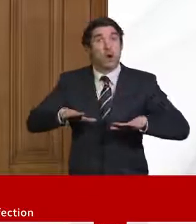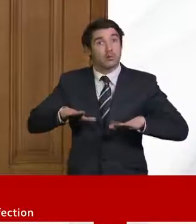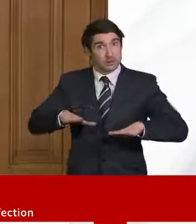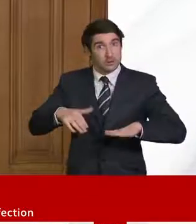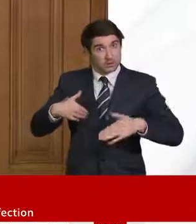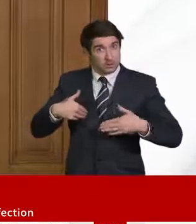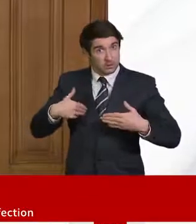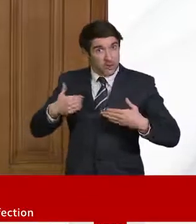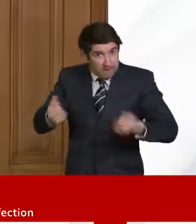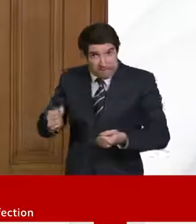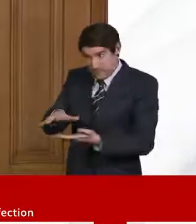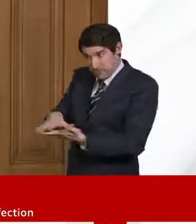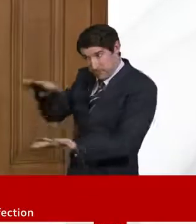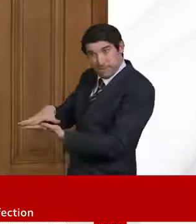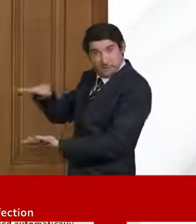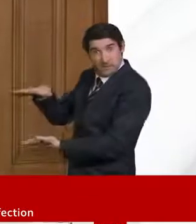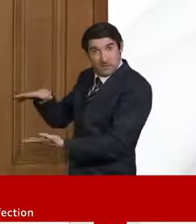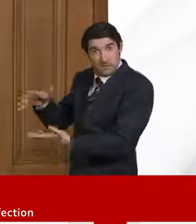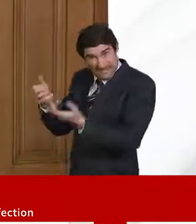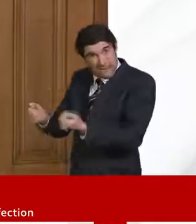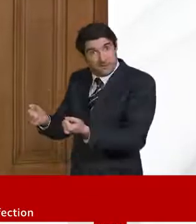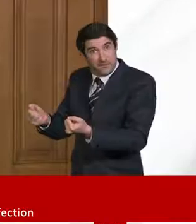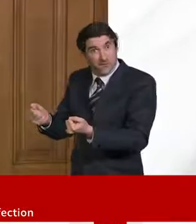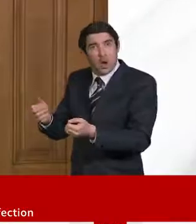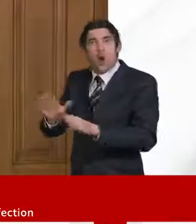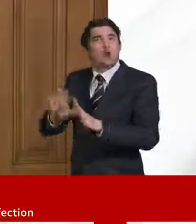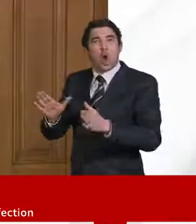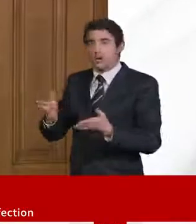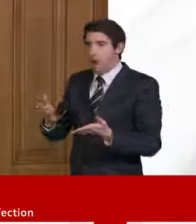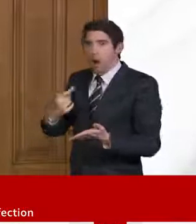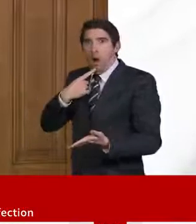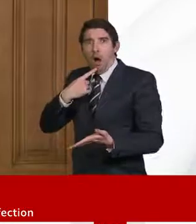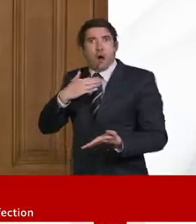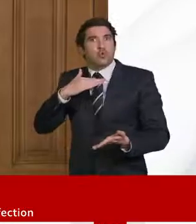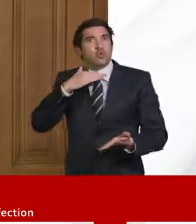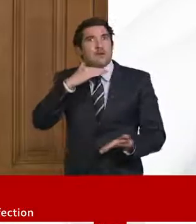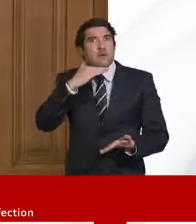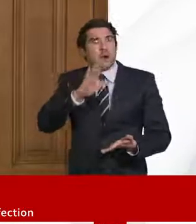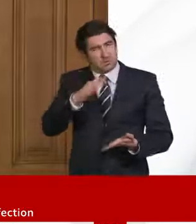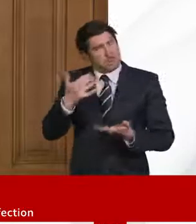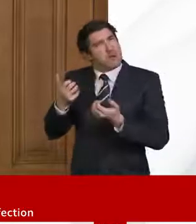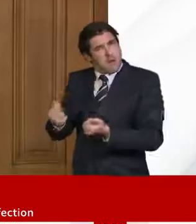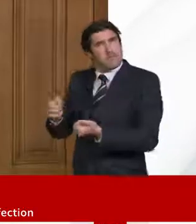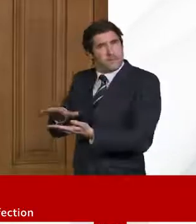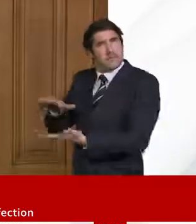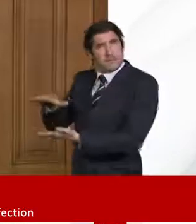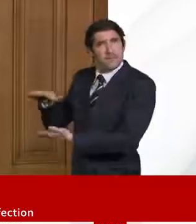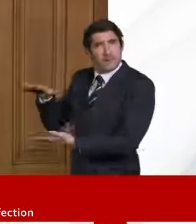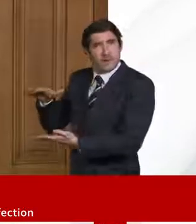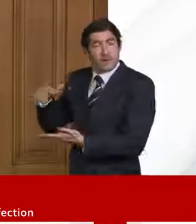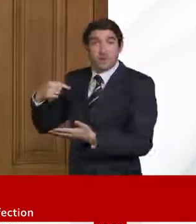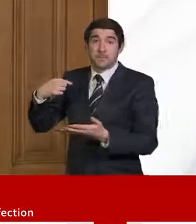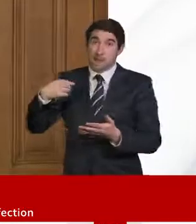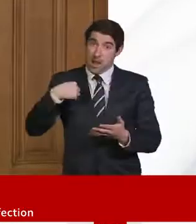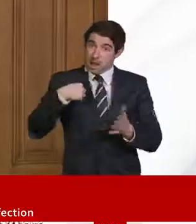always had sufficient stocks to date that it needs against its guidelines, and those guidelines are amongst the best in the